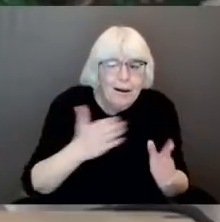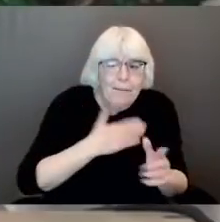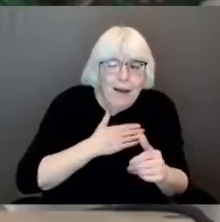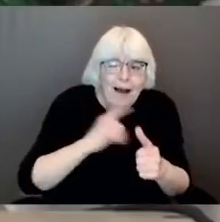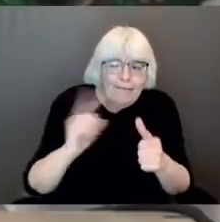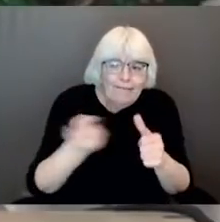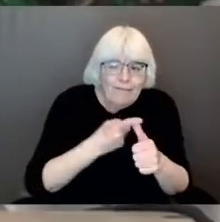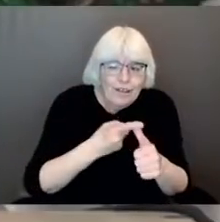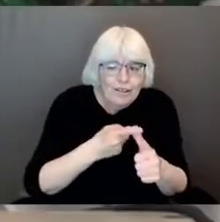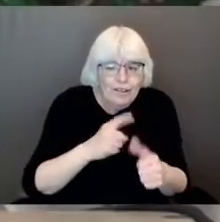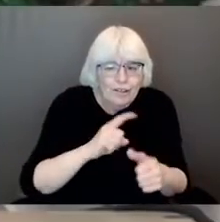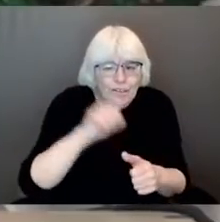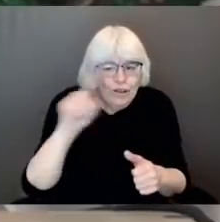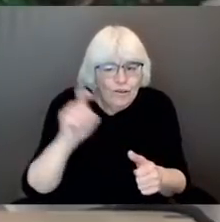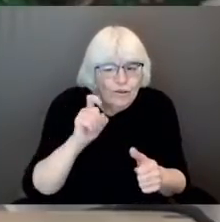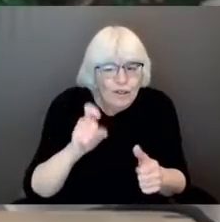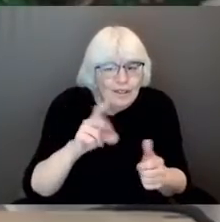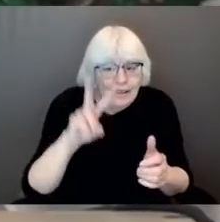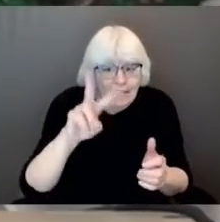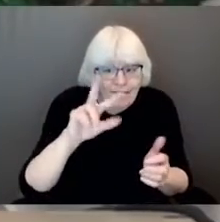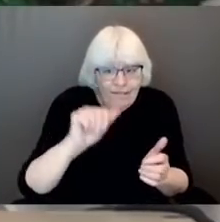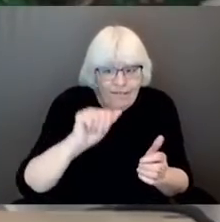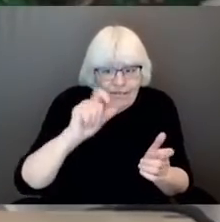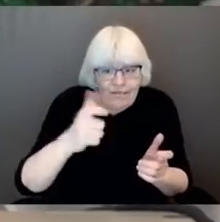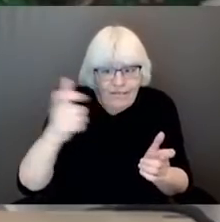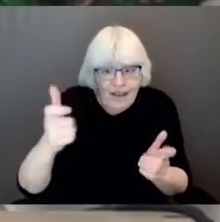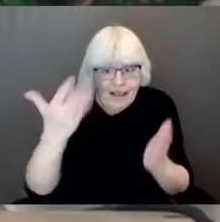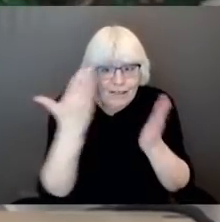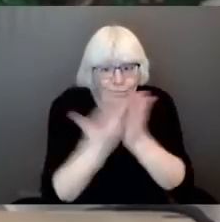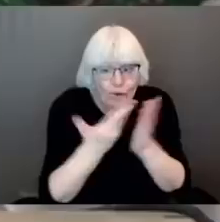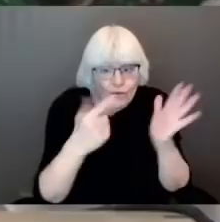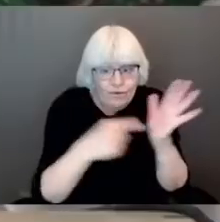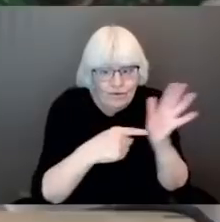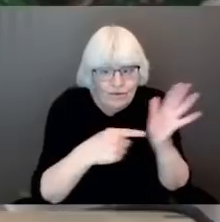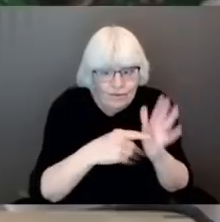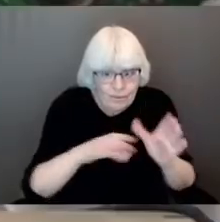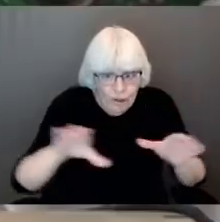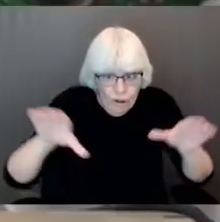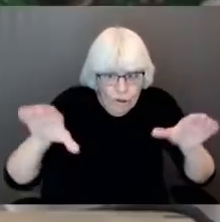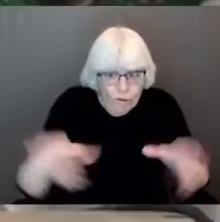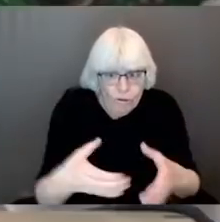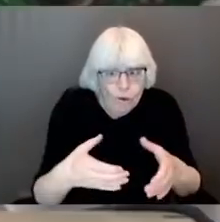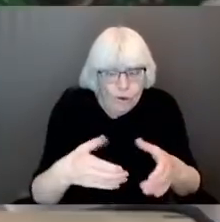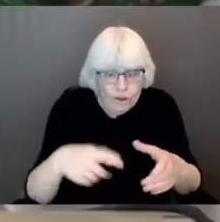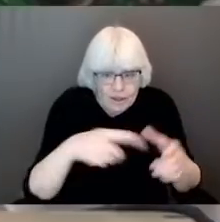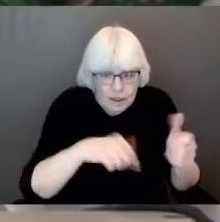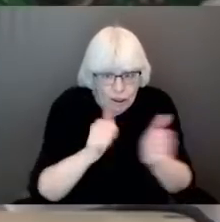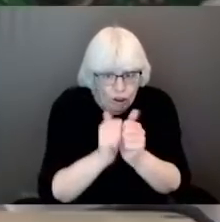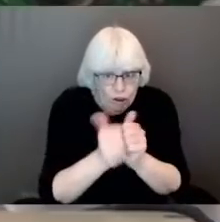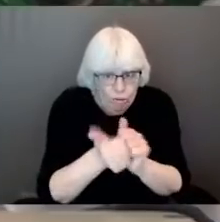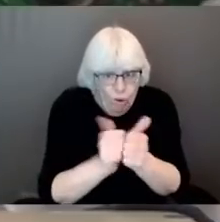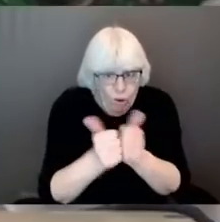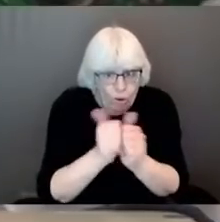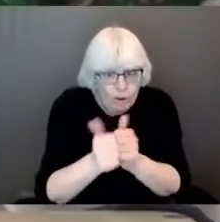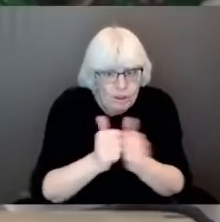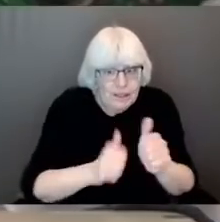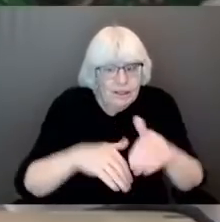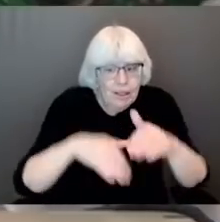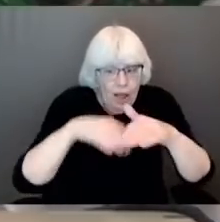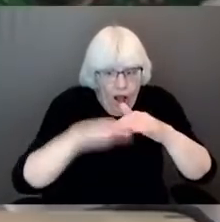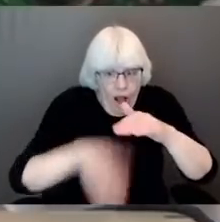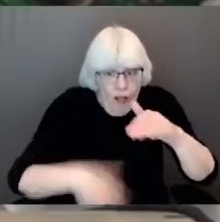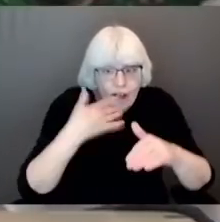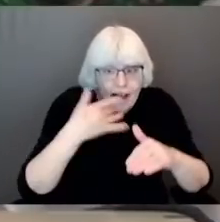comes to organized sports for people under 18. Now, spectators, parents, and coaches will have to have proof